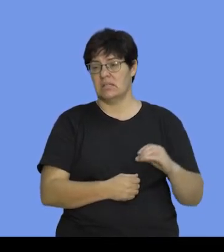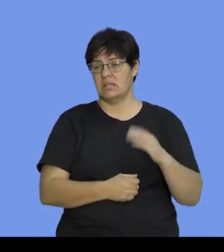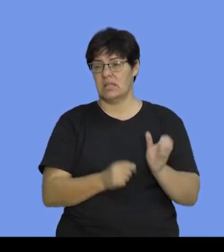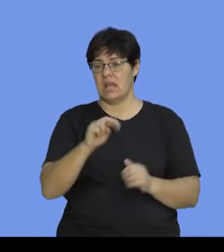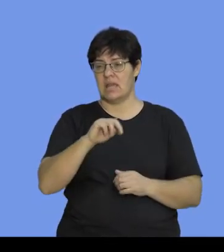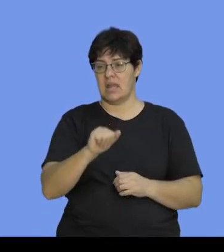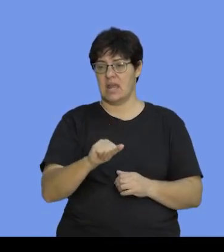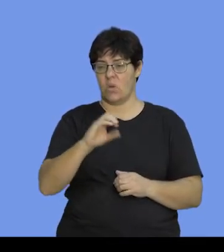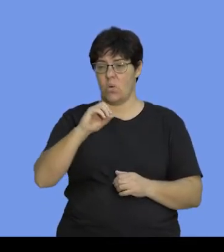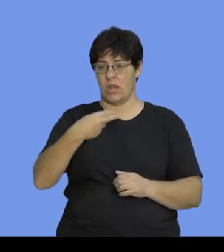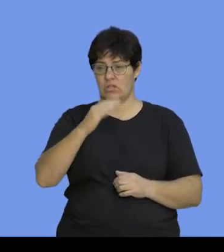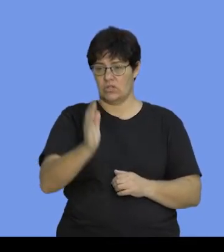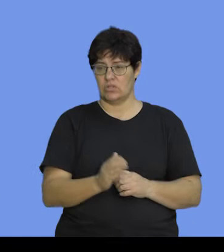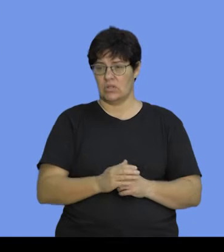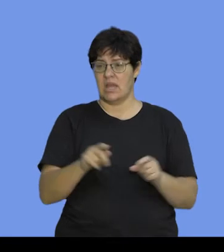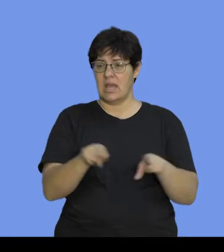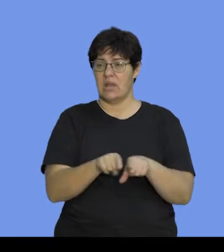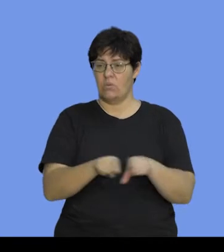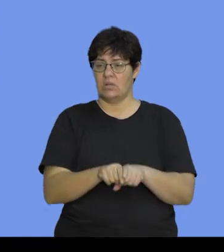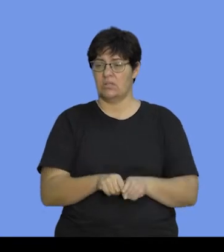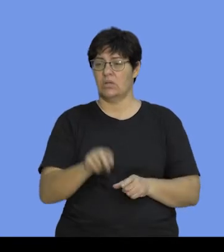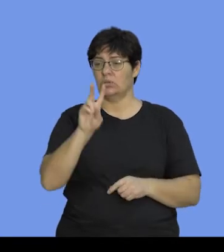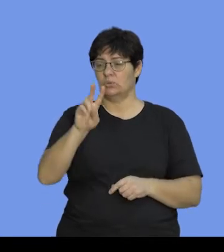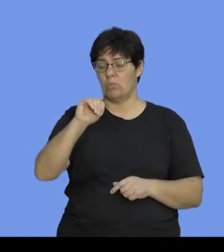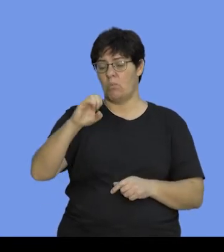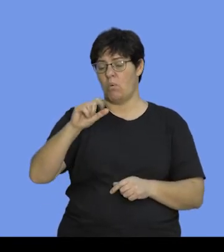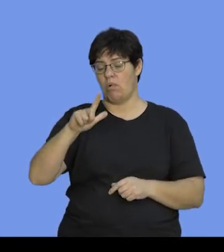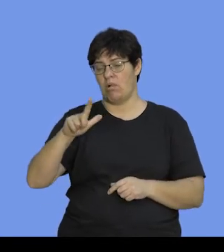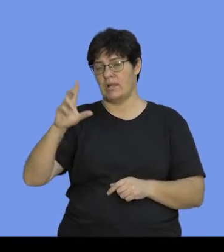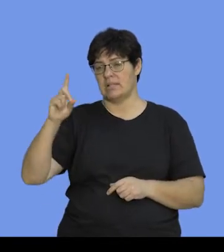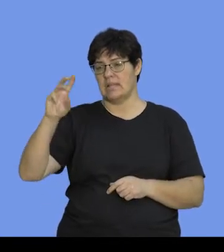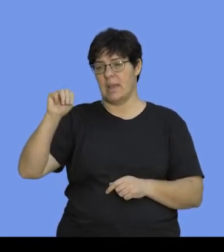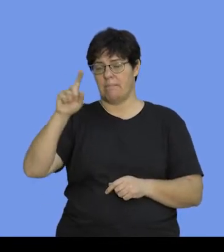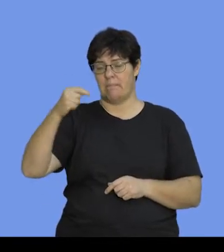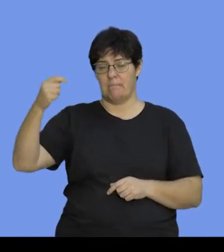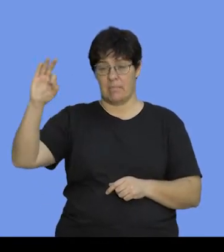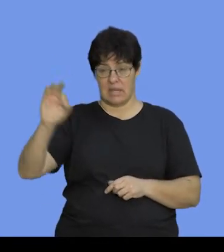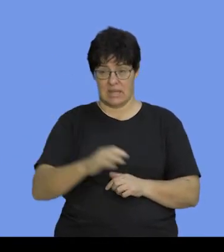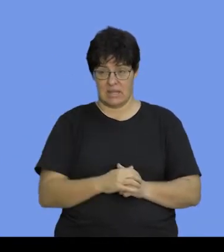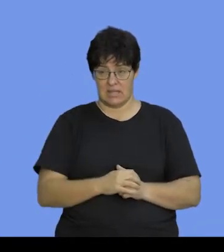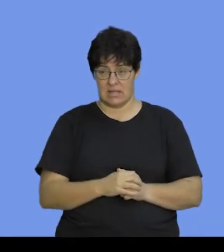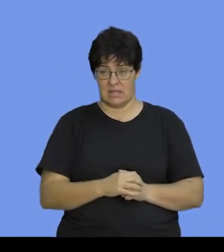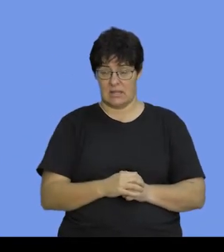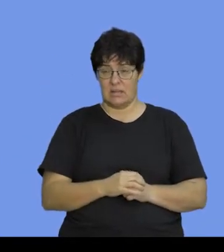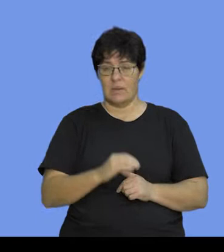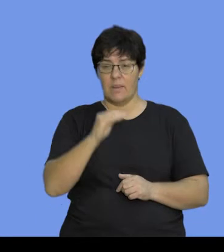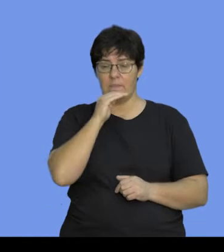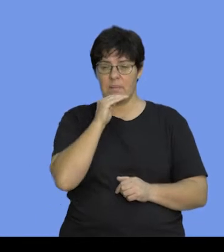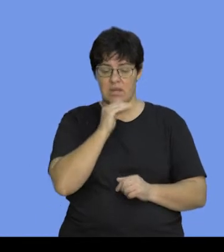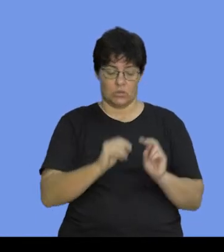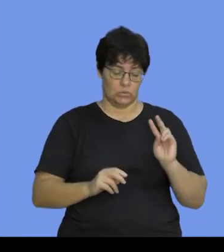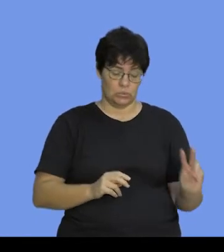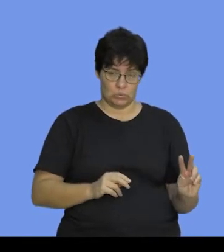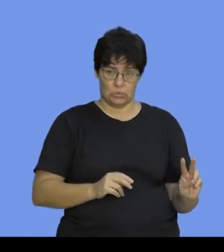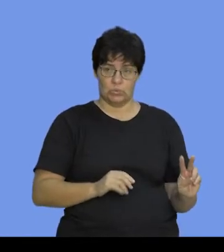2 moles per cubic decimeter, what does this mean? It means that there is 2 mole of